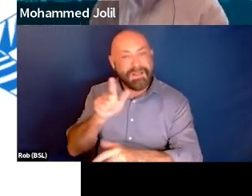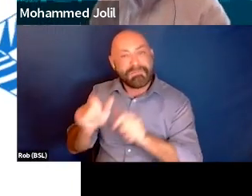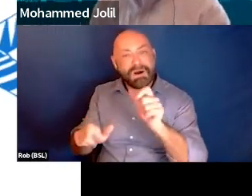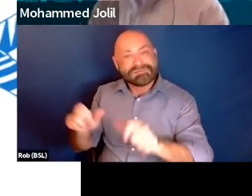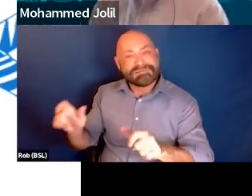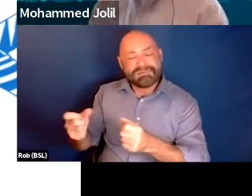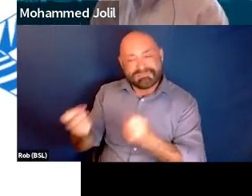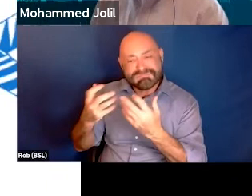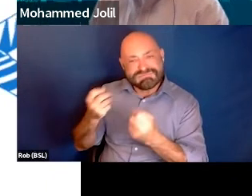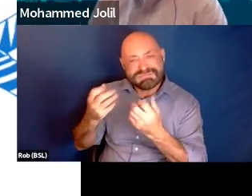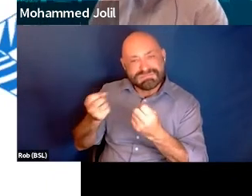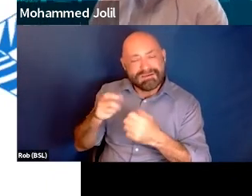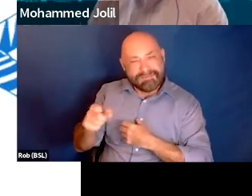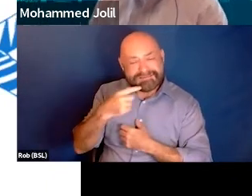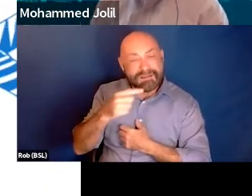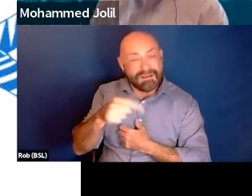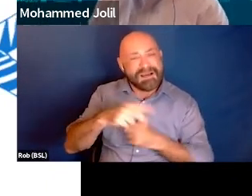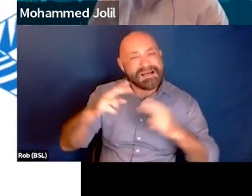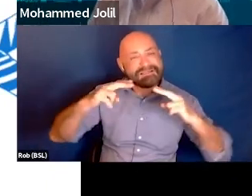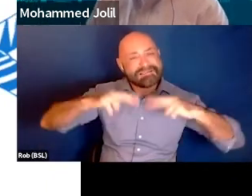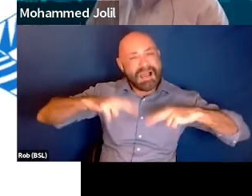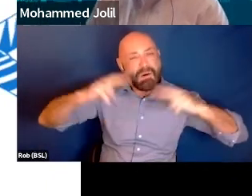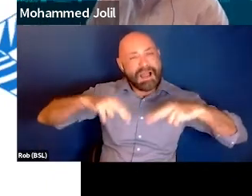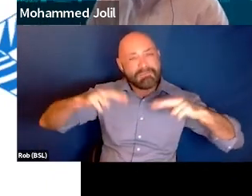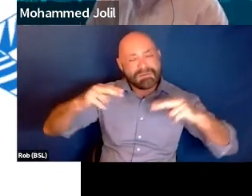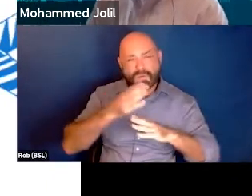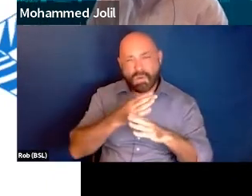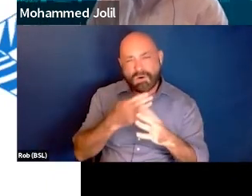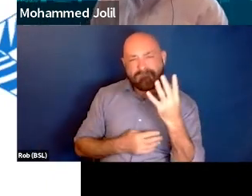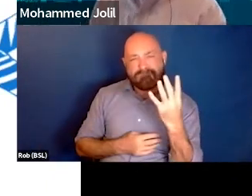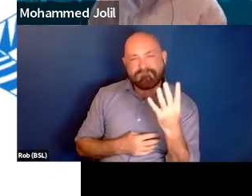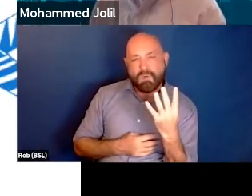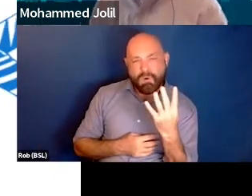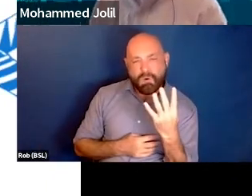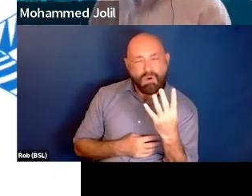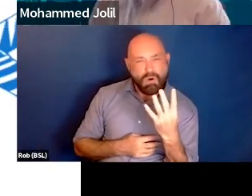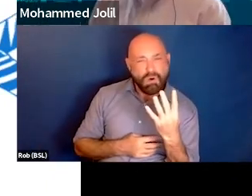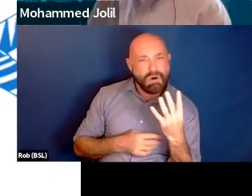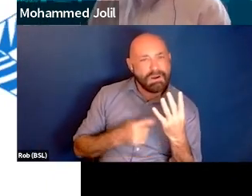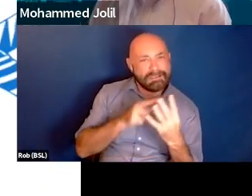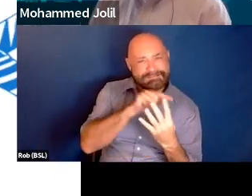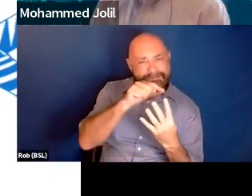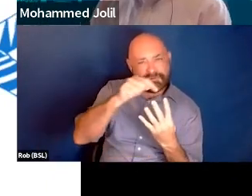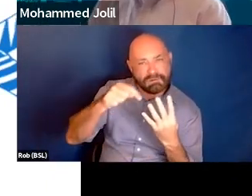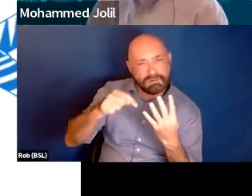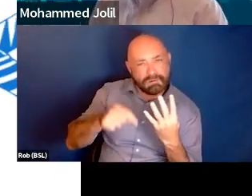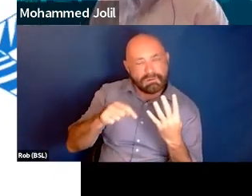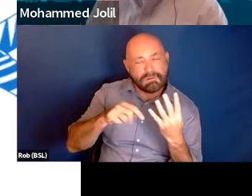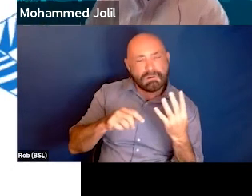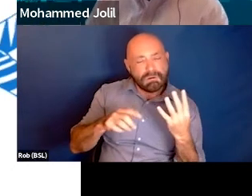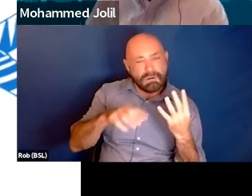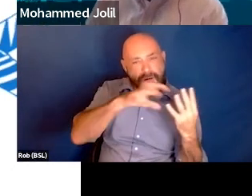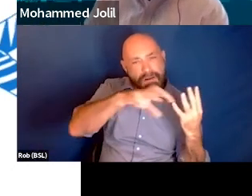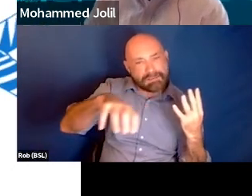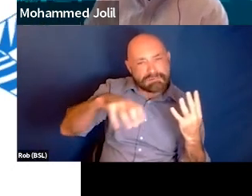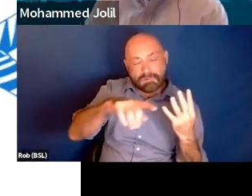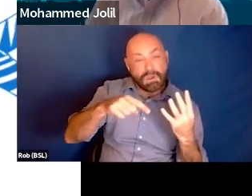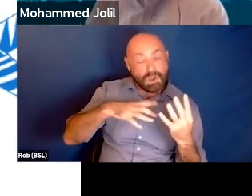that we in Tower Hamlets work in 4 different localities, that actually we needed to take this back to the